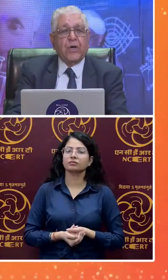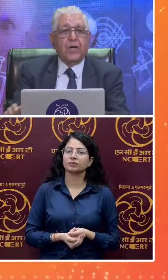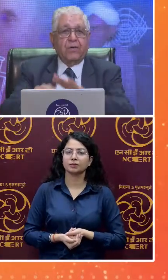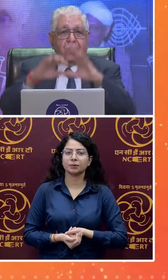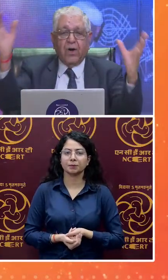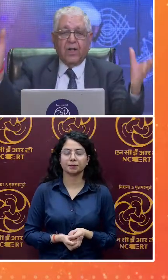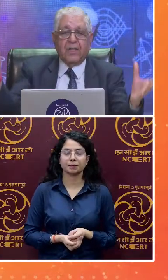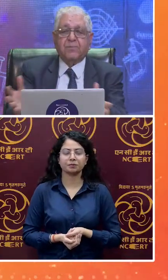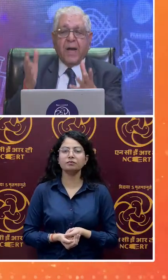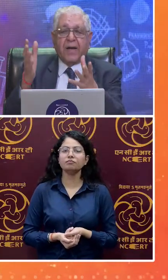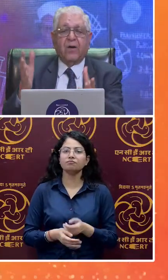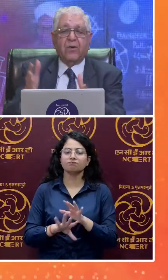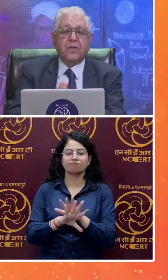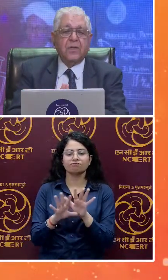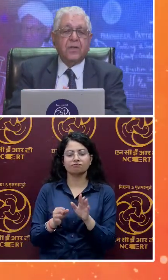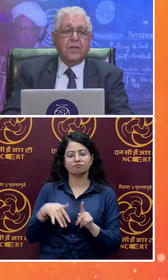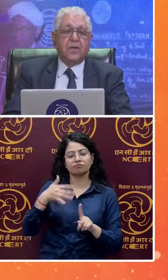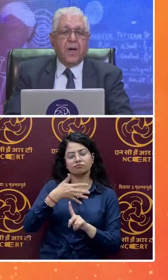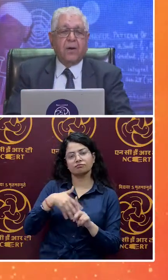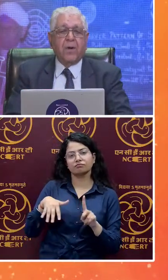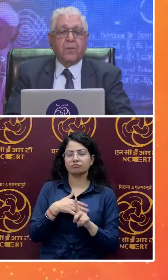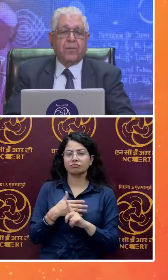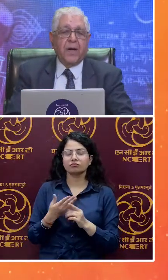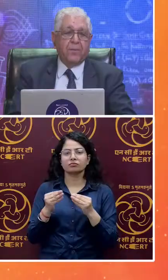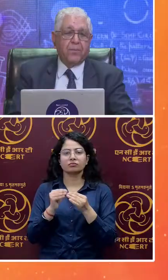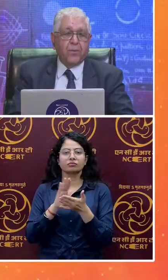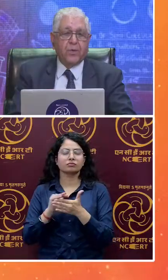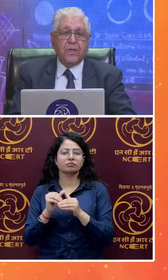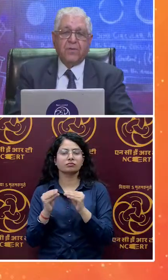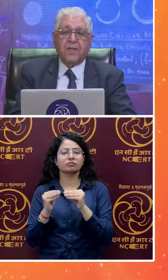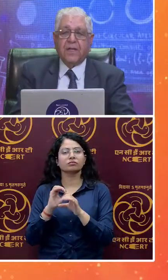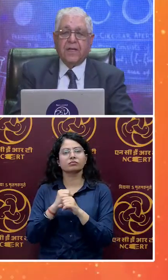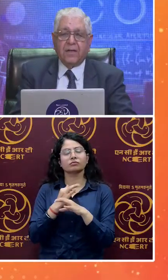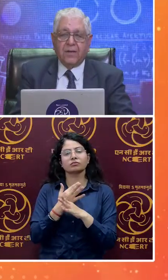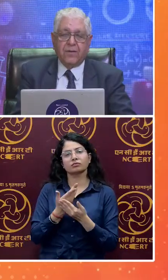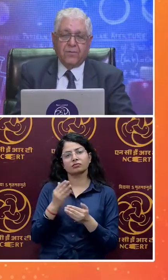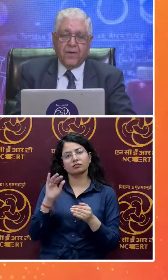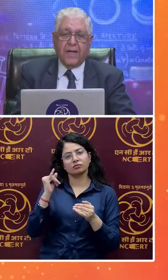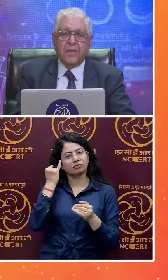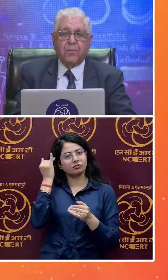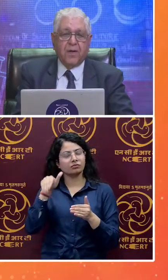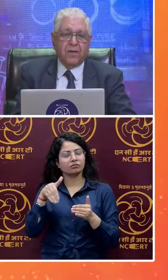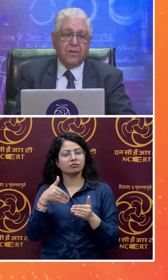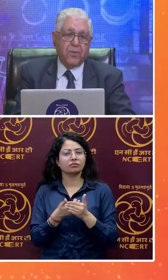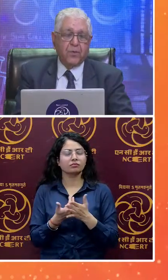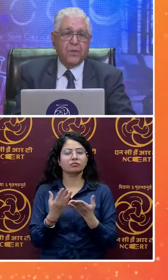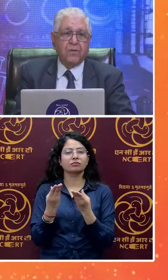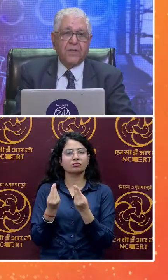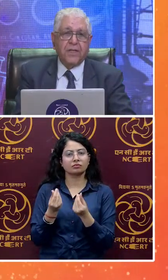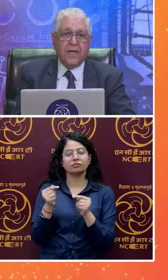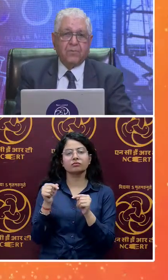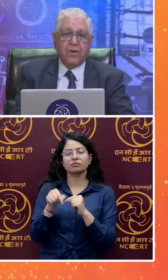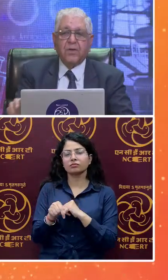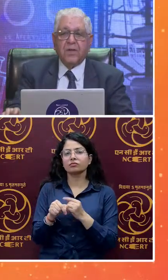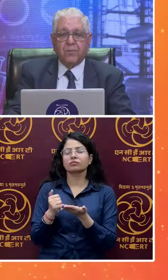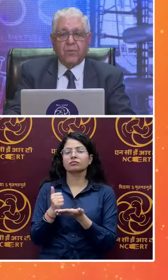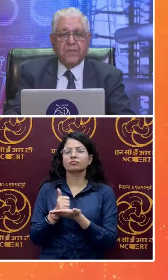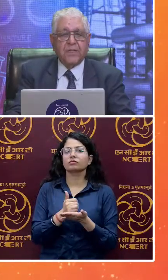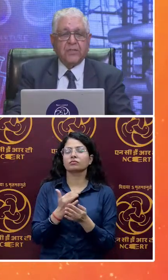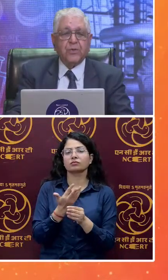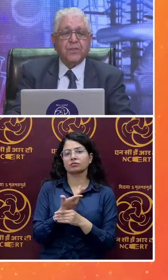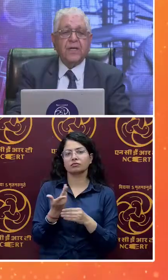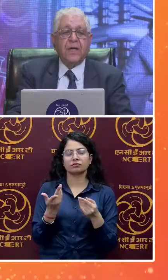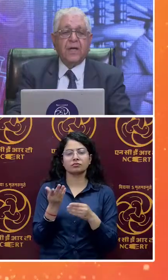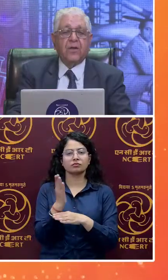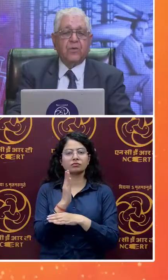So, with all this background, Bhabha prepared a proposal with the financial part of the proposal with the help of